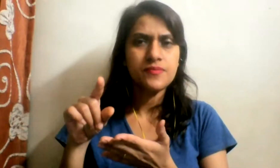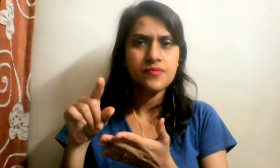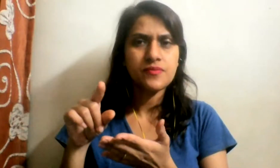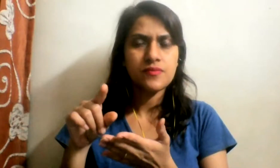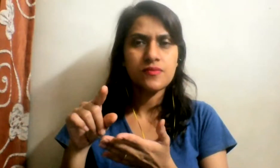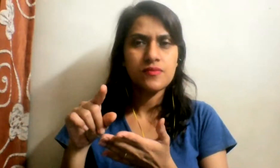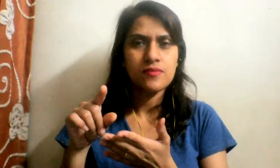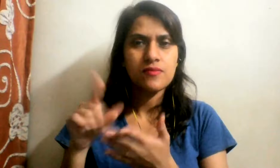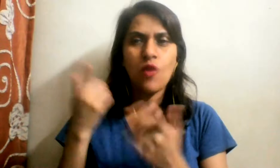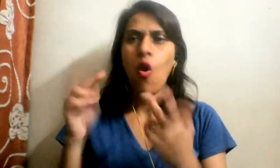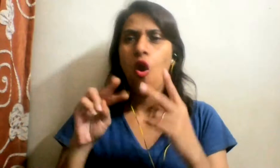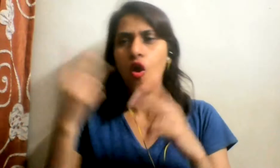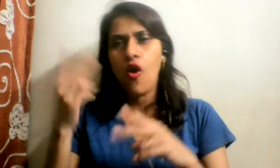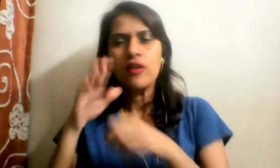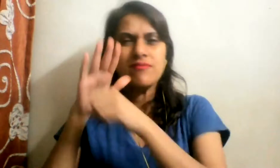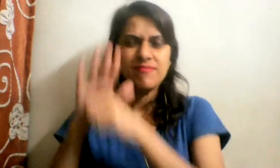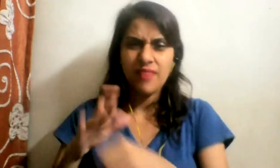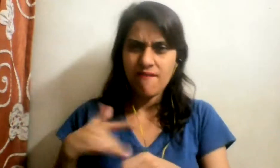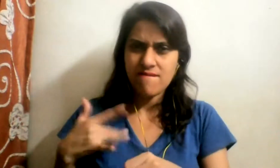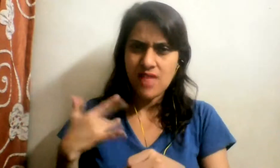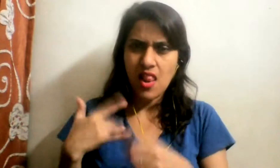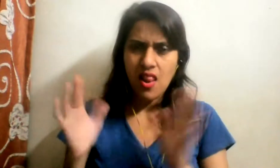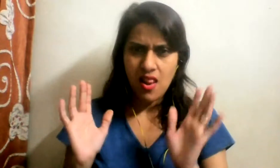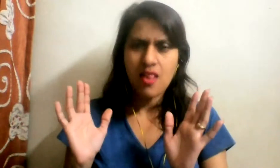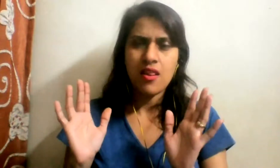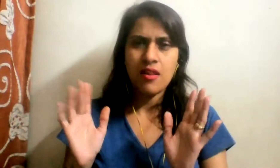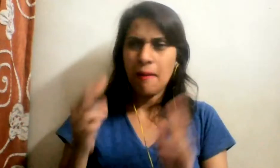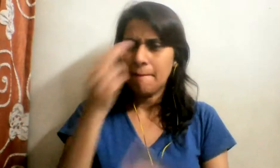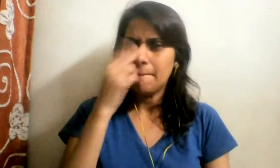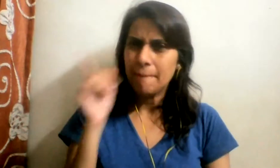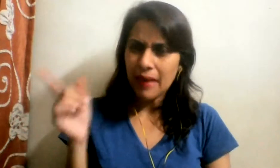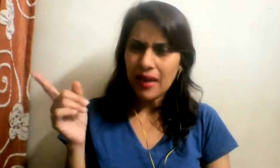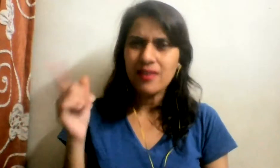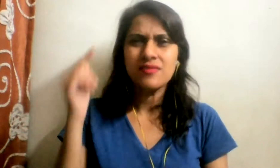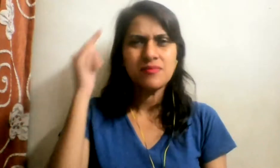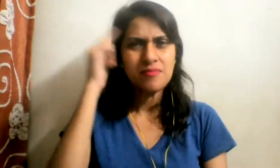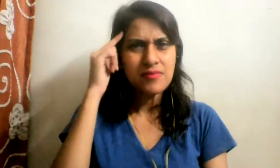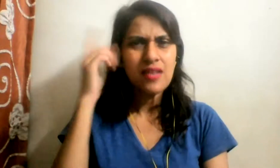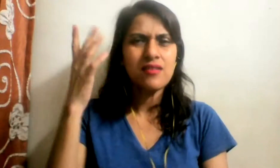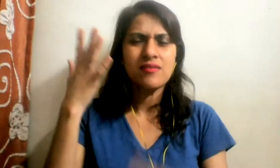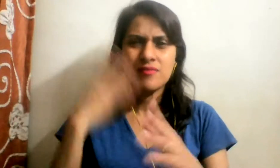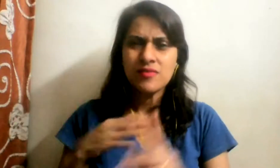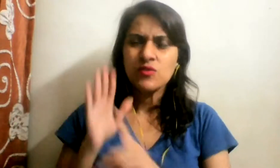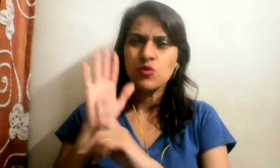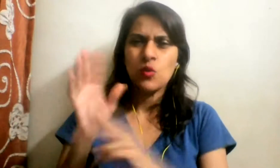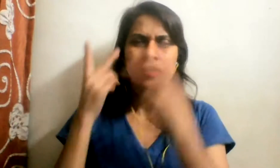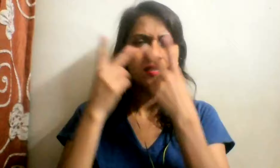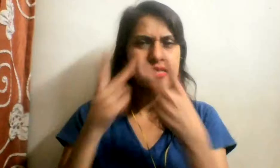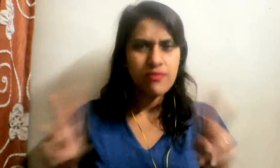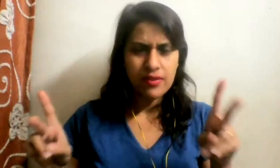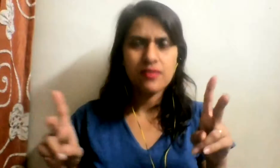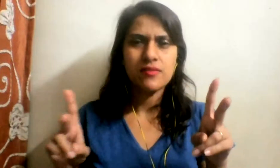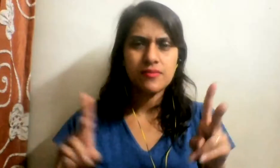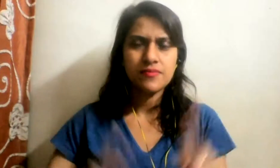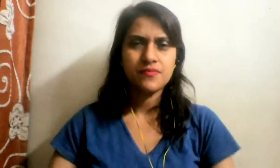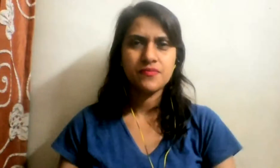the discriminatory attitude that they are making because of blindness? The mental health orientation is also different. So